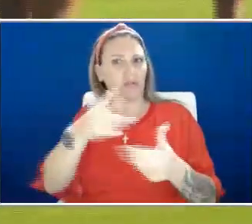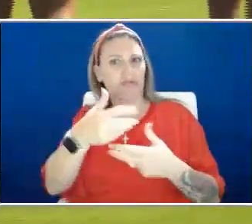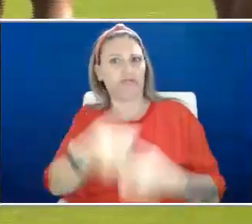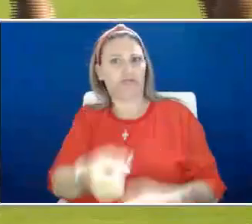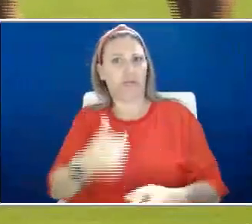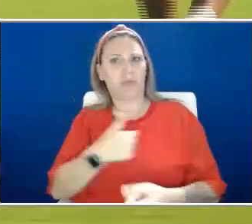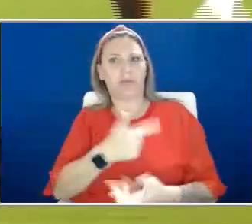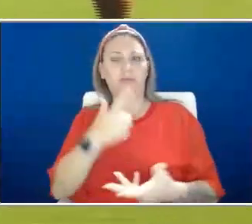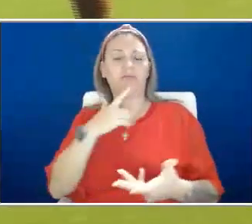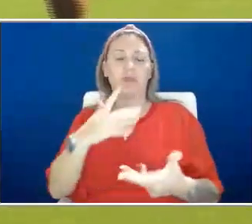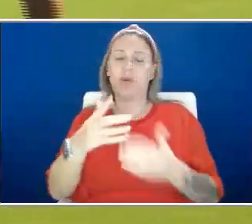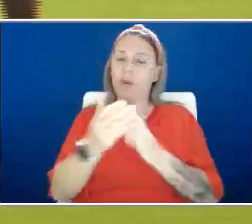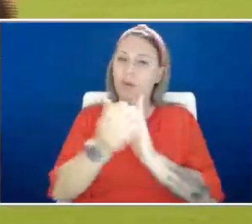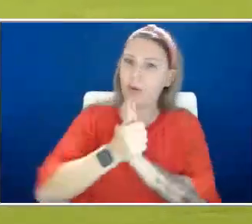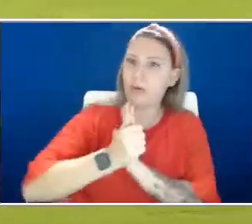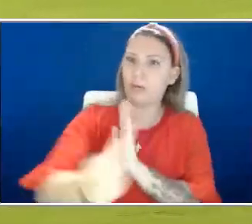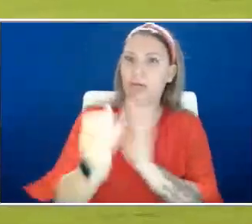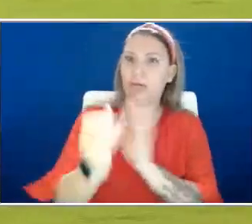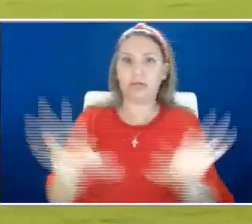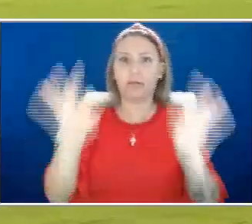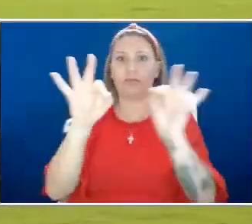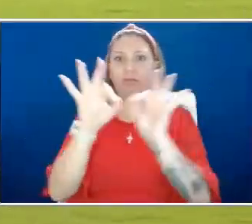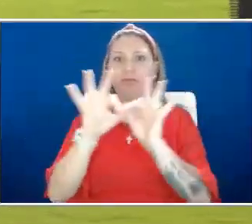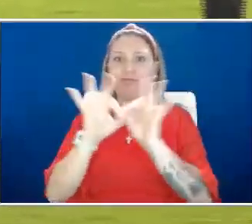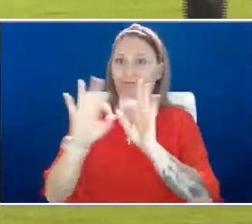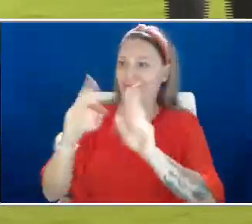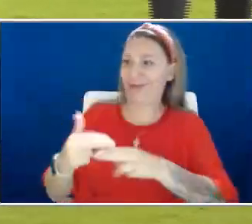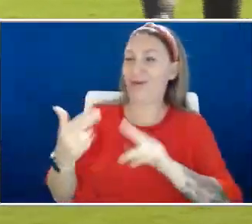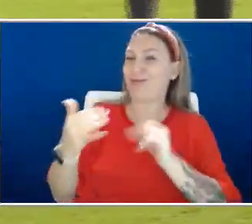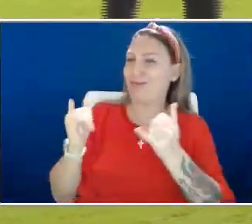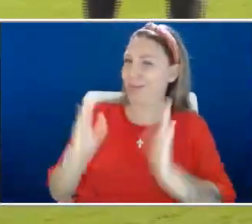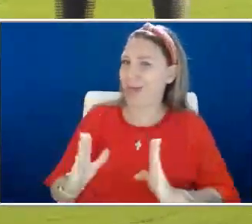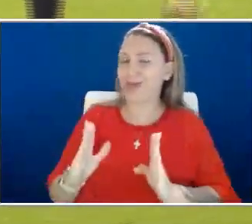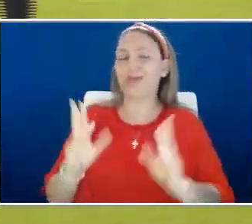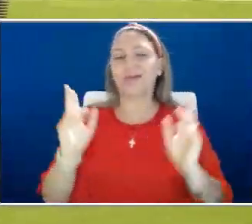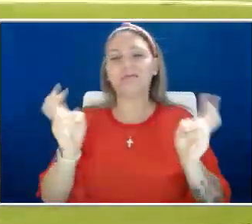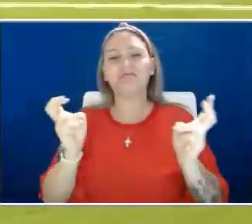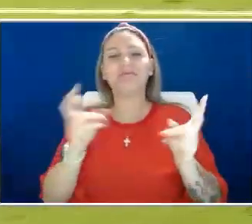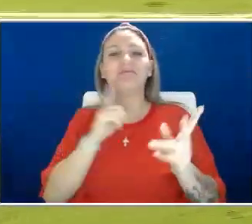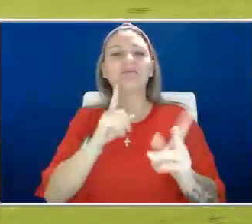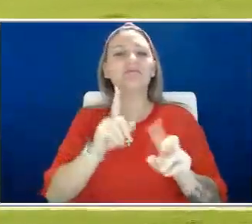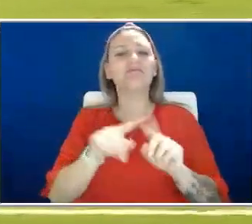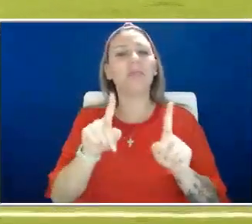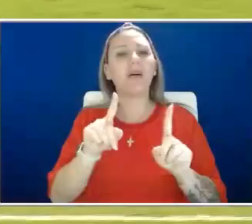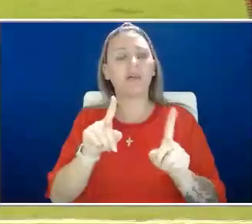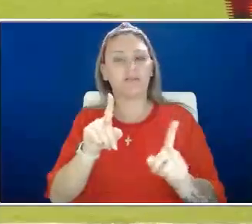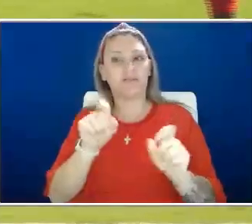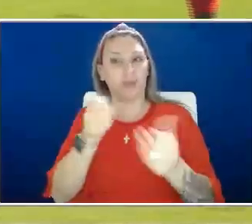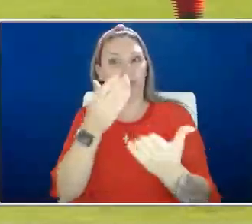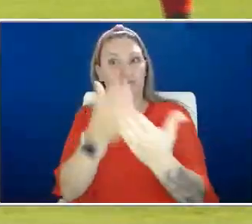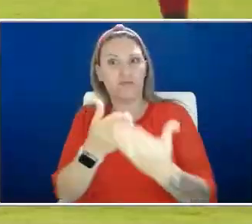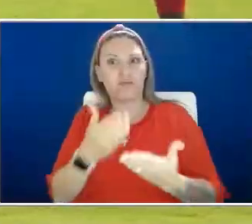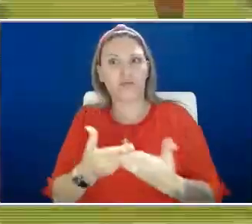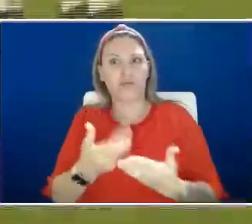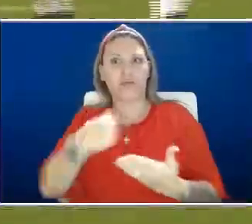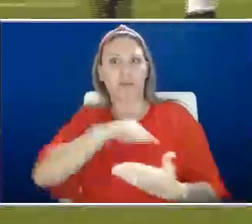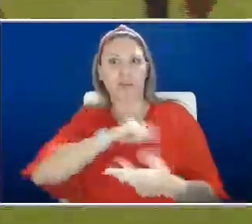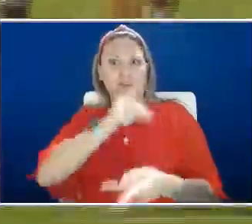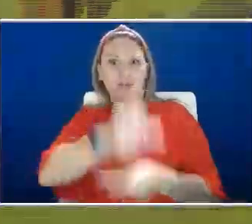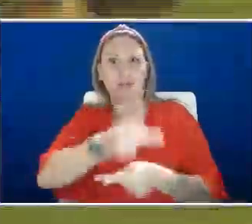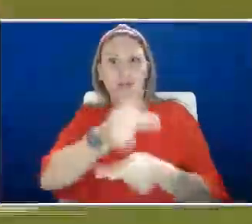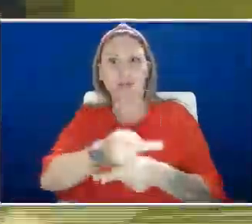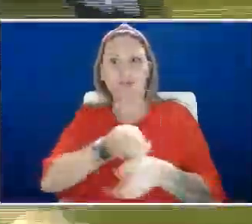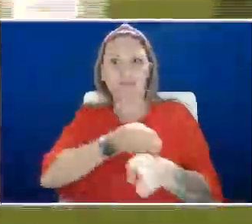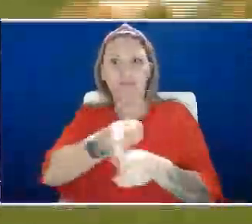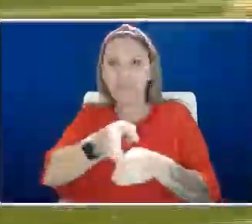talented and valuable assets they have called players. And so if we're able to prove that we can take great care of professional athletes, then we